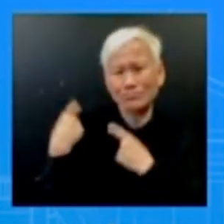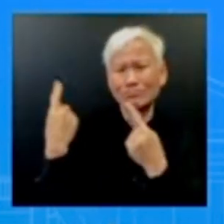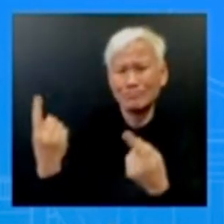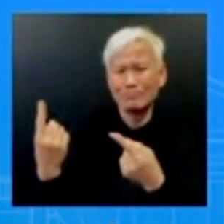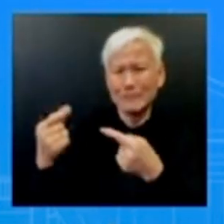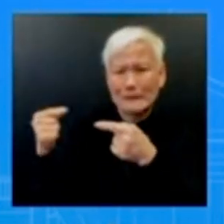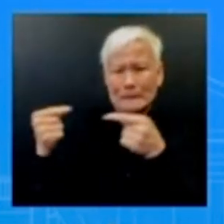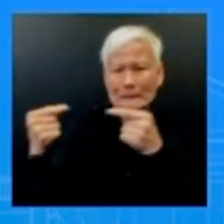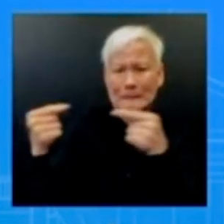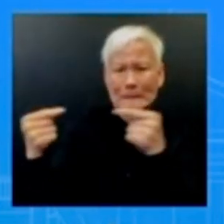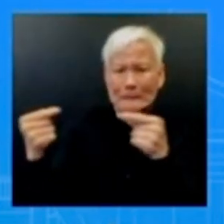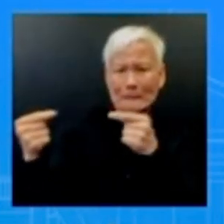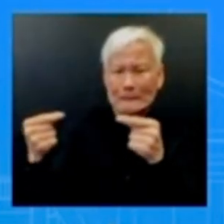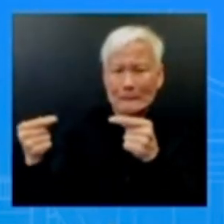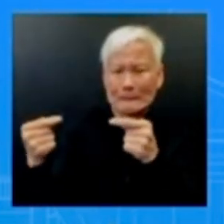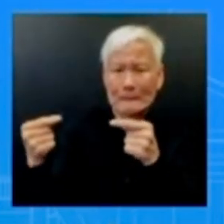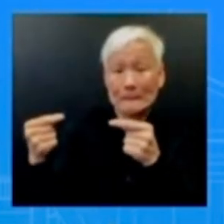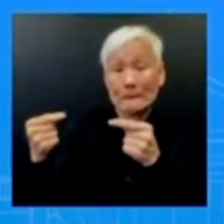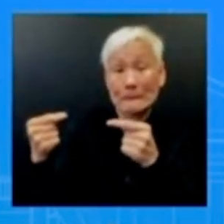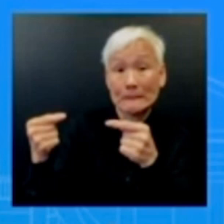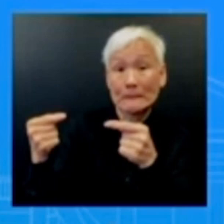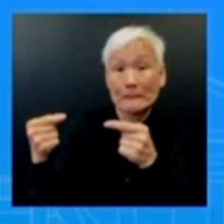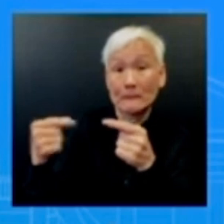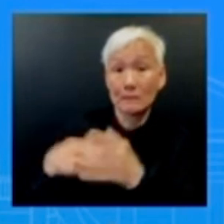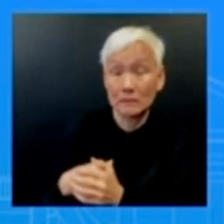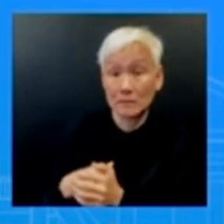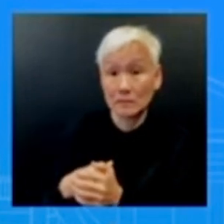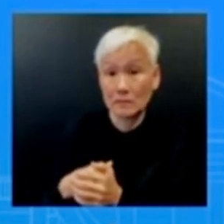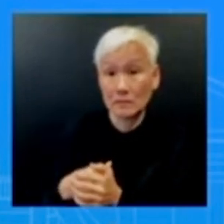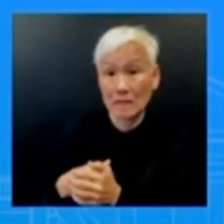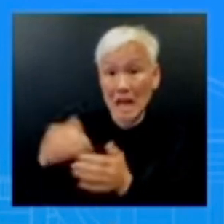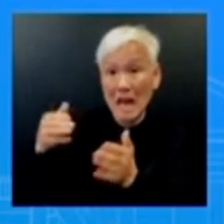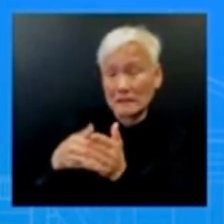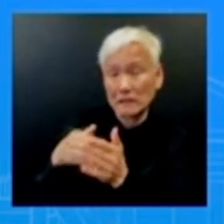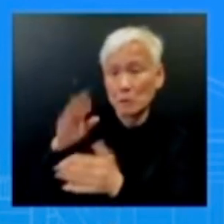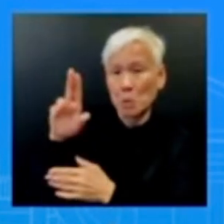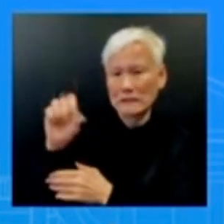chafed at U.S. leadership around the world